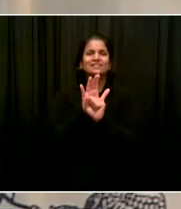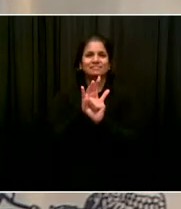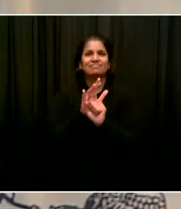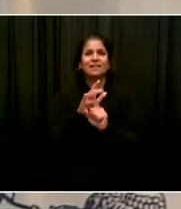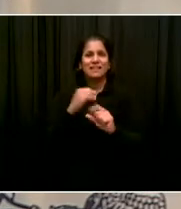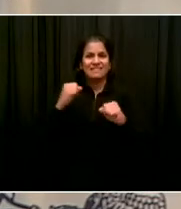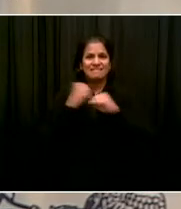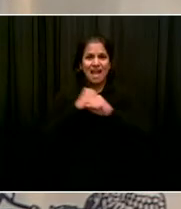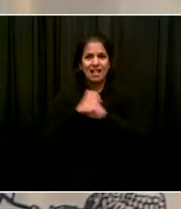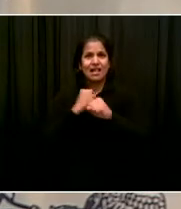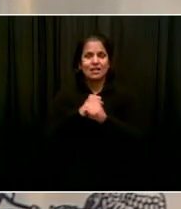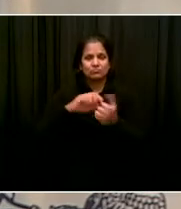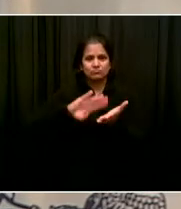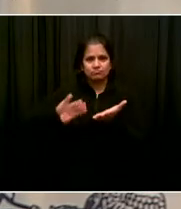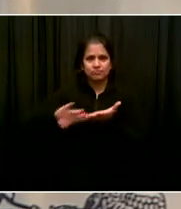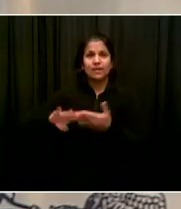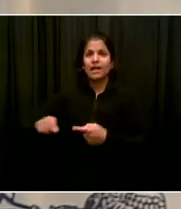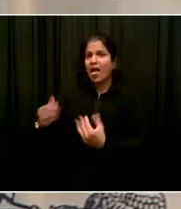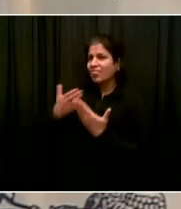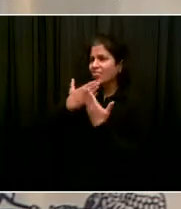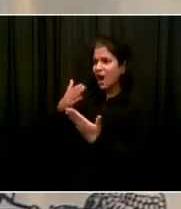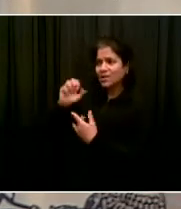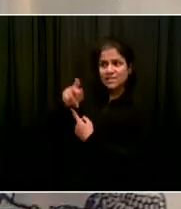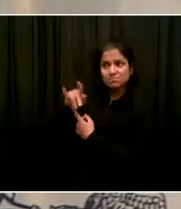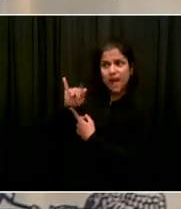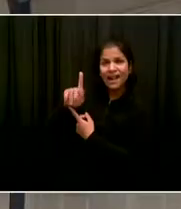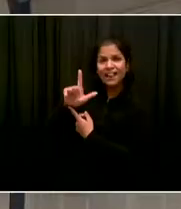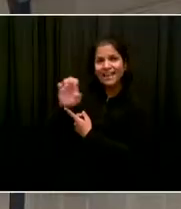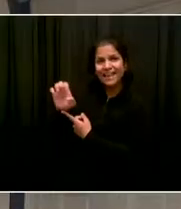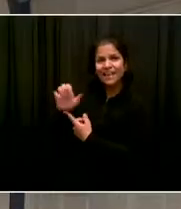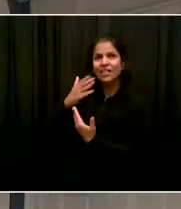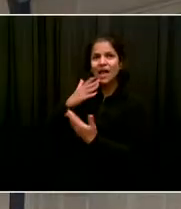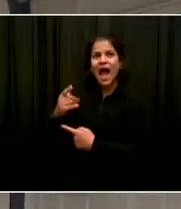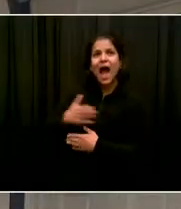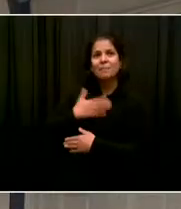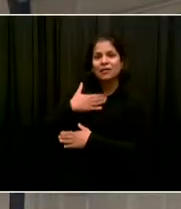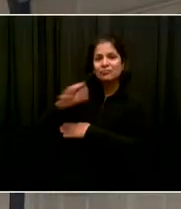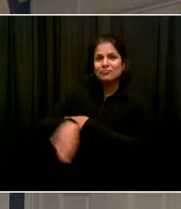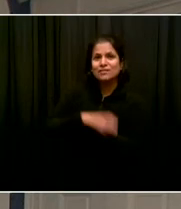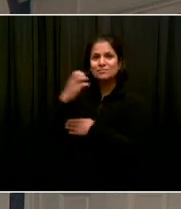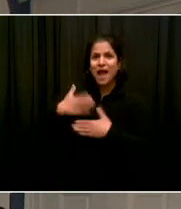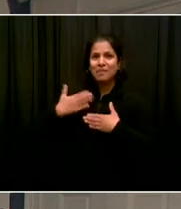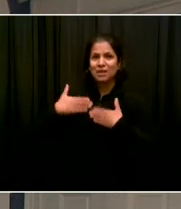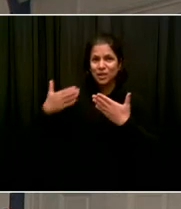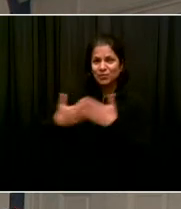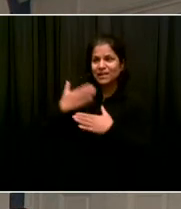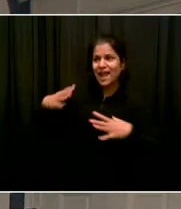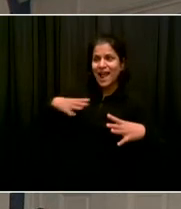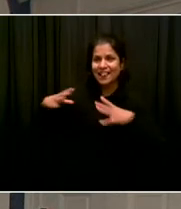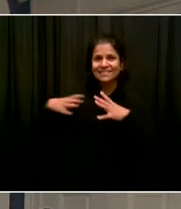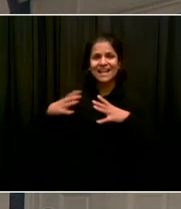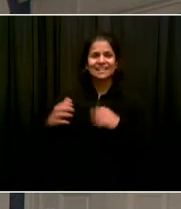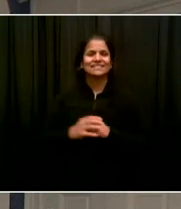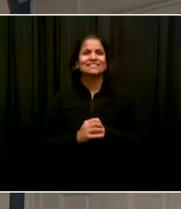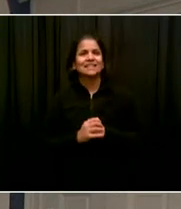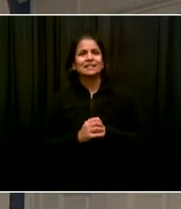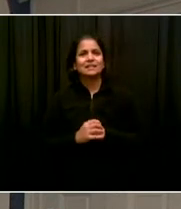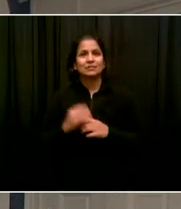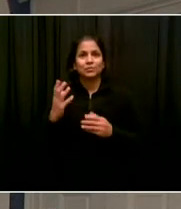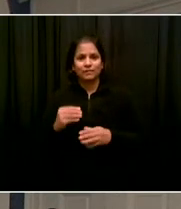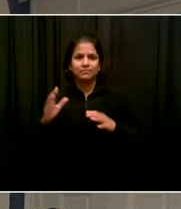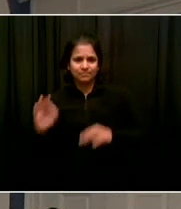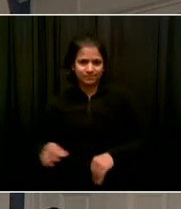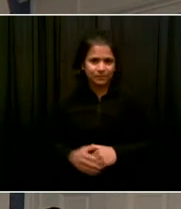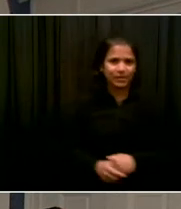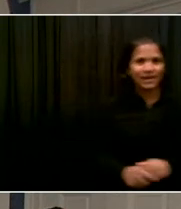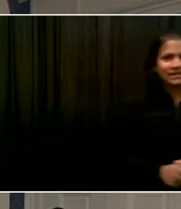Thank you. Very, very Merry Christmas. Happy Holidays. Beautiful. Oh, look at this. There we go. We're going to do a little. That's cool.